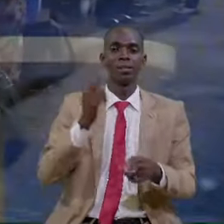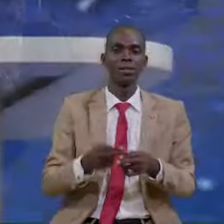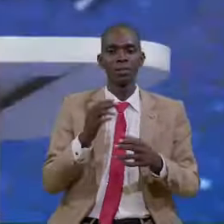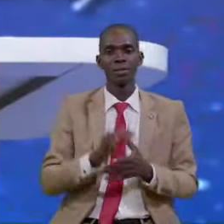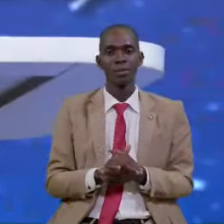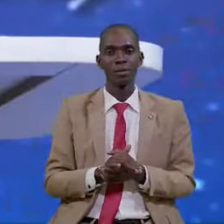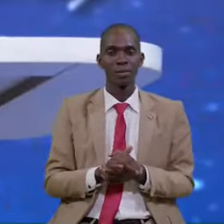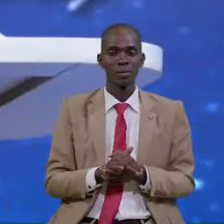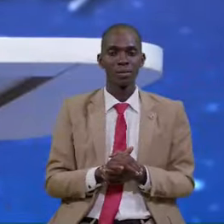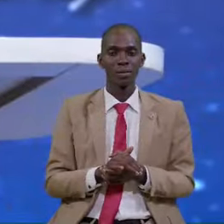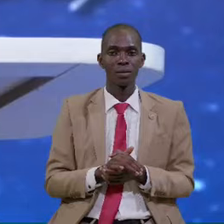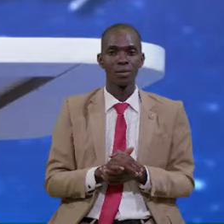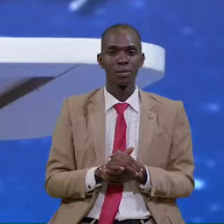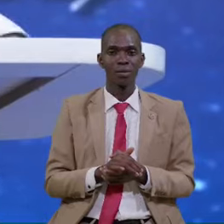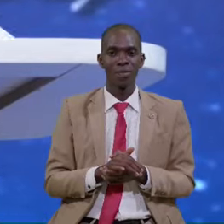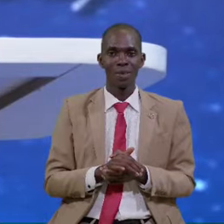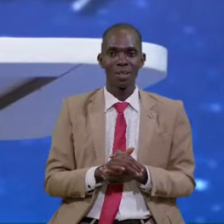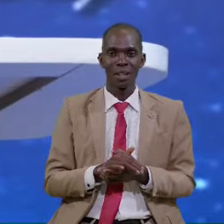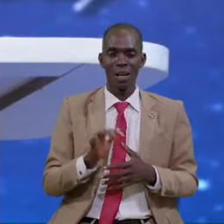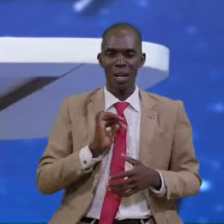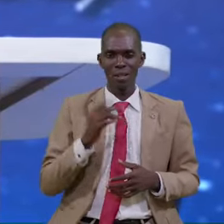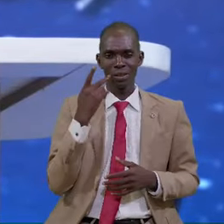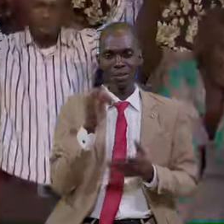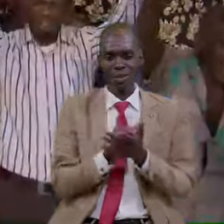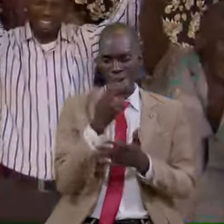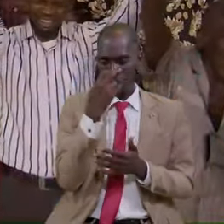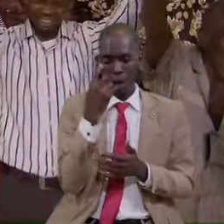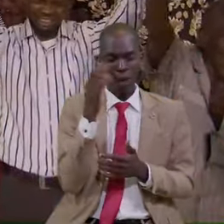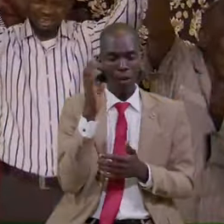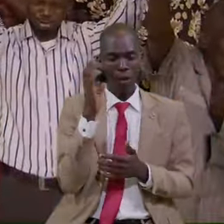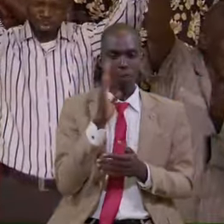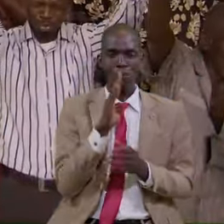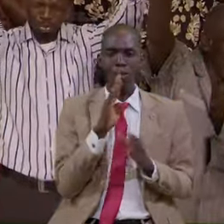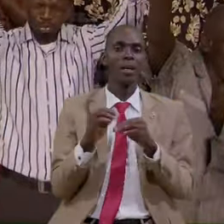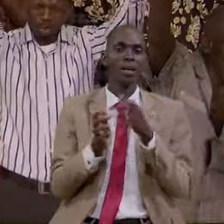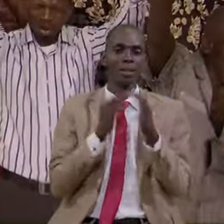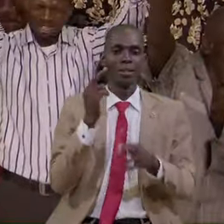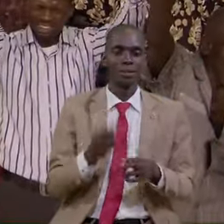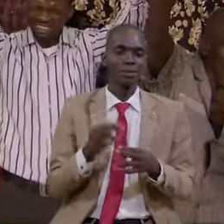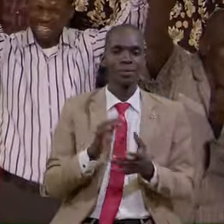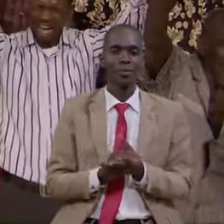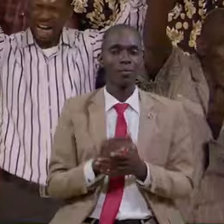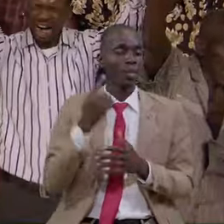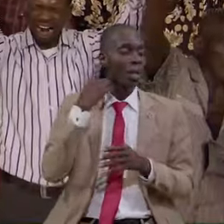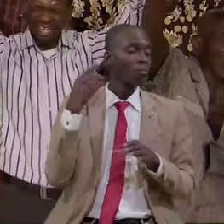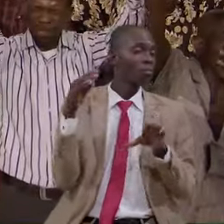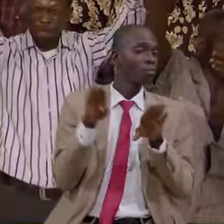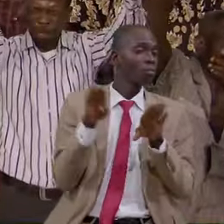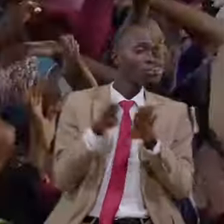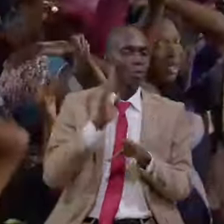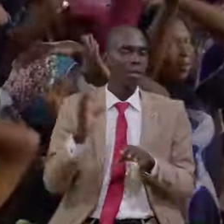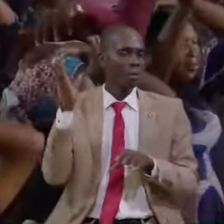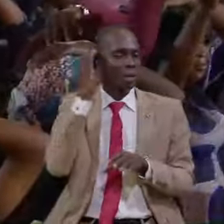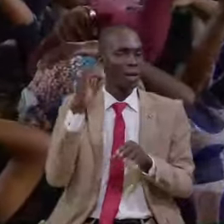life I see those blind eyes they'll be open the ears will